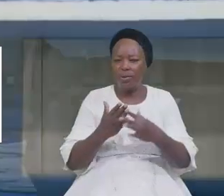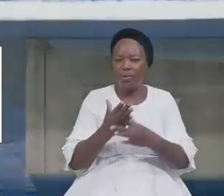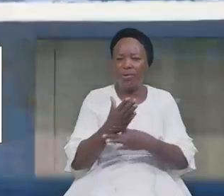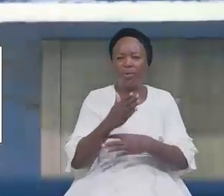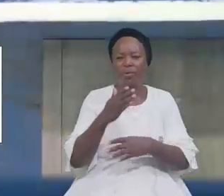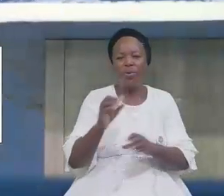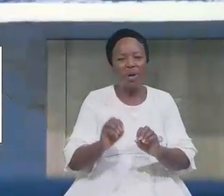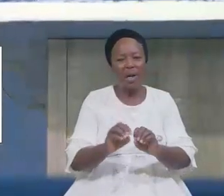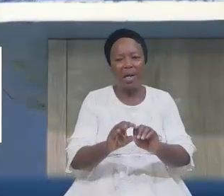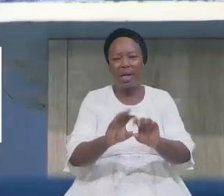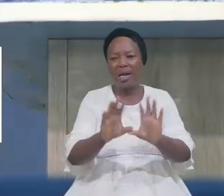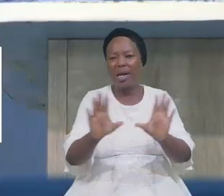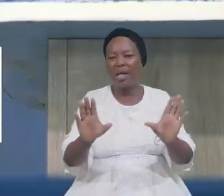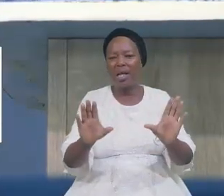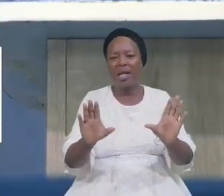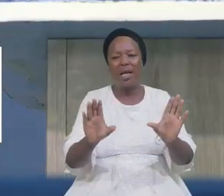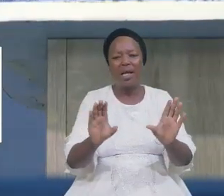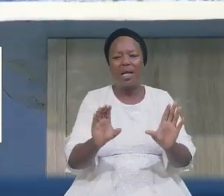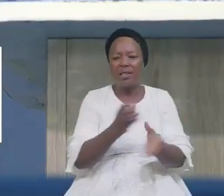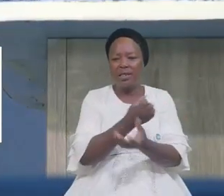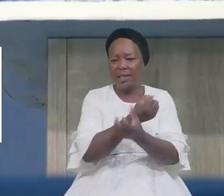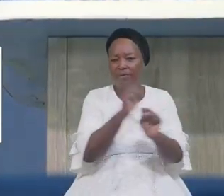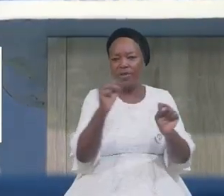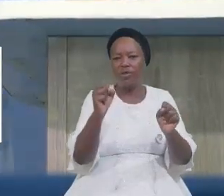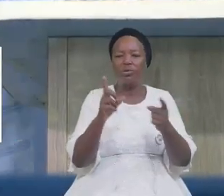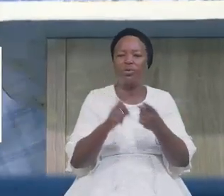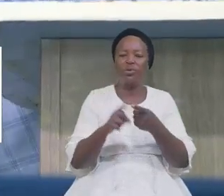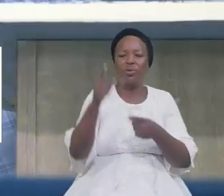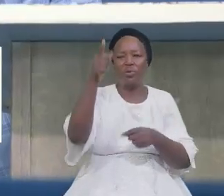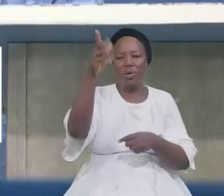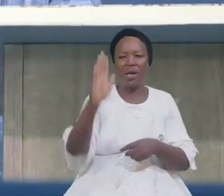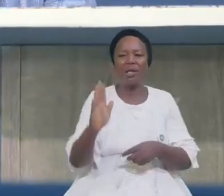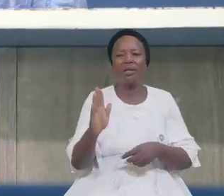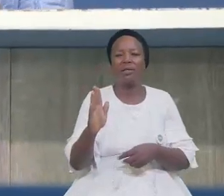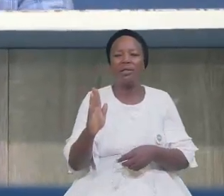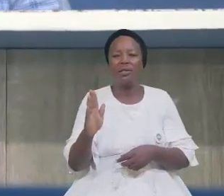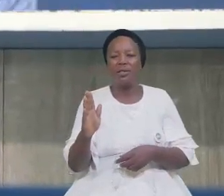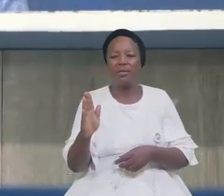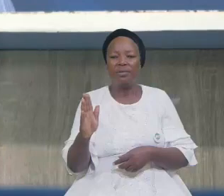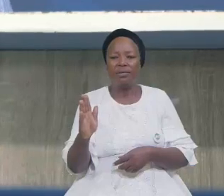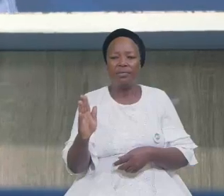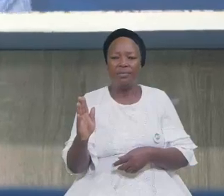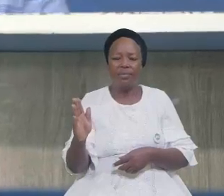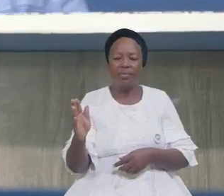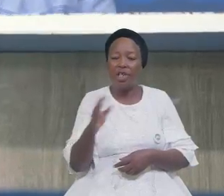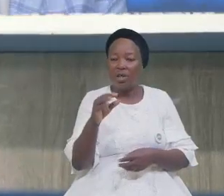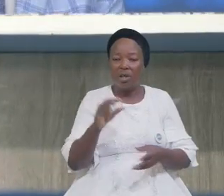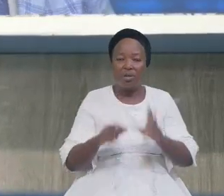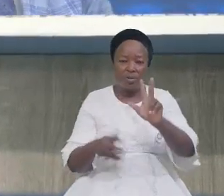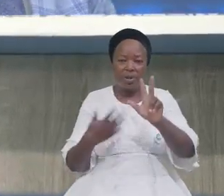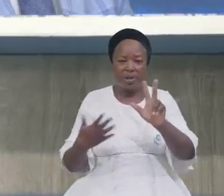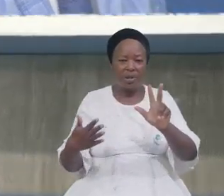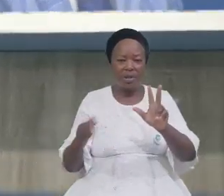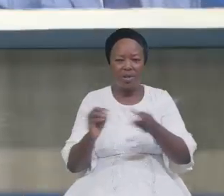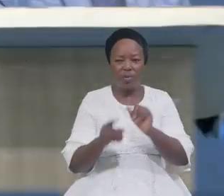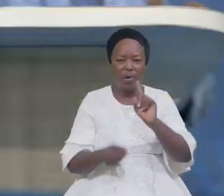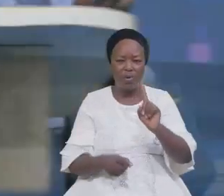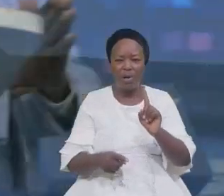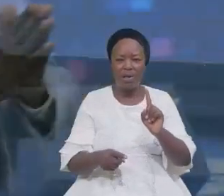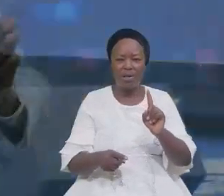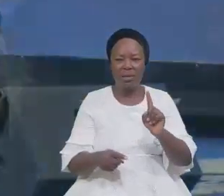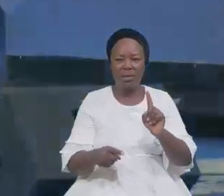clear conversion to Christ. Three things we're looking at. Number one, we're looking at